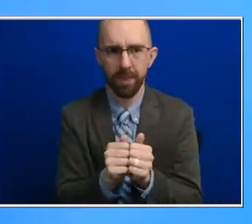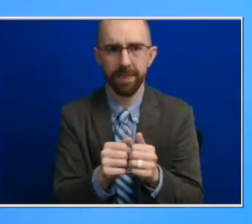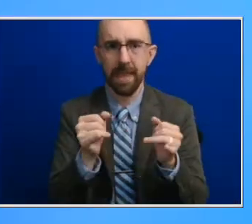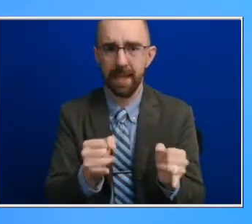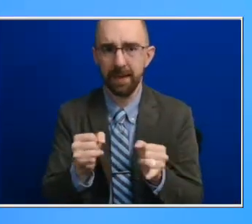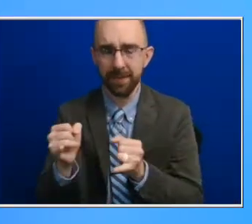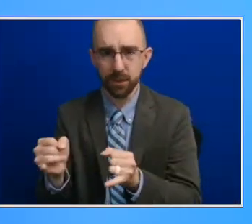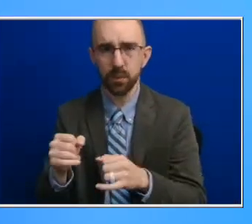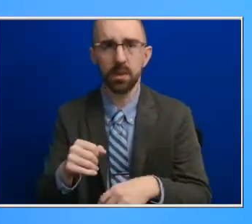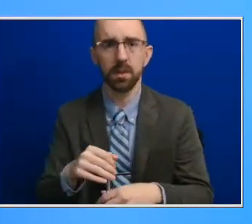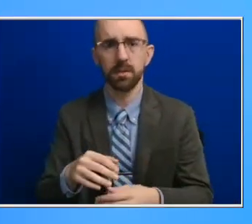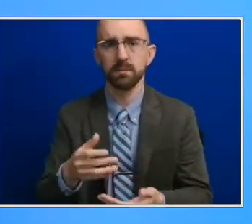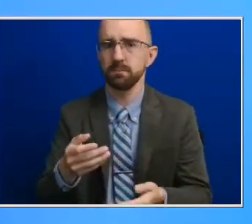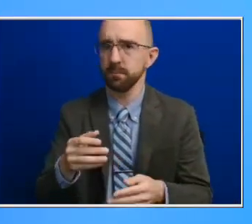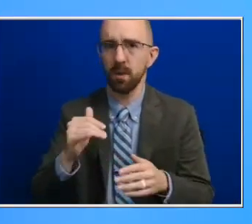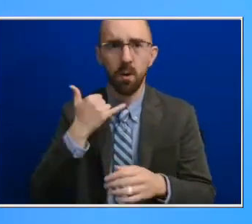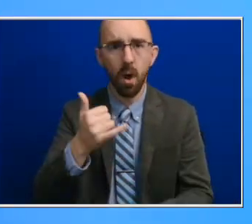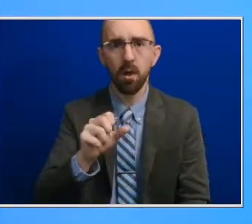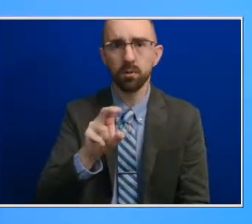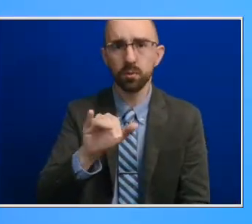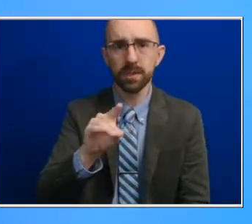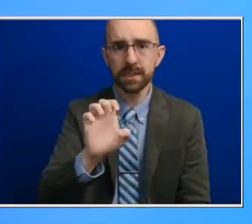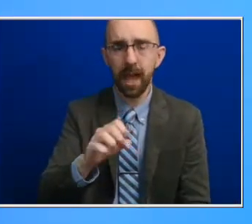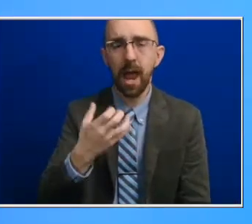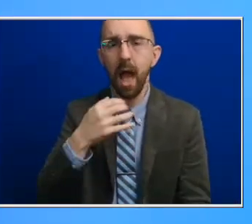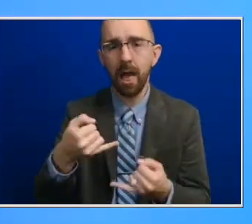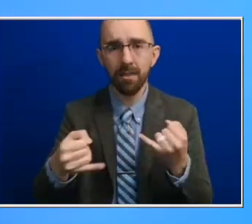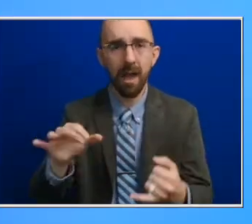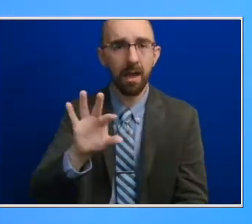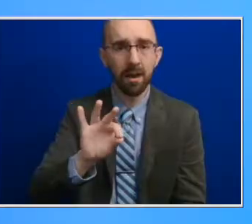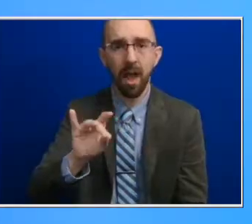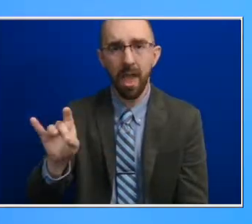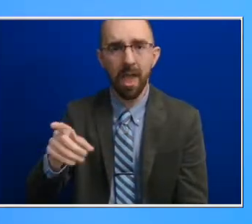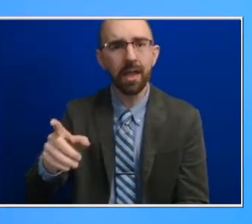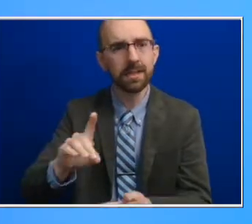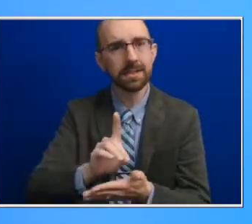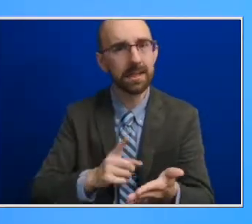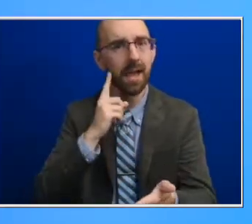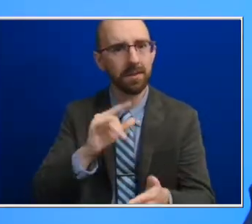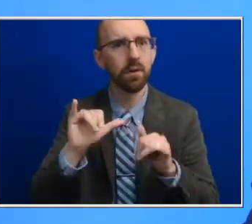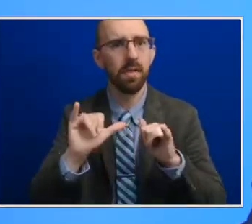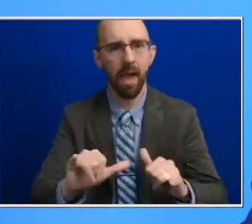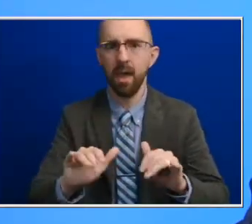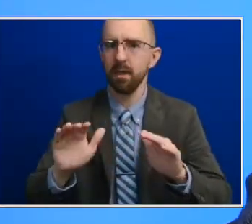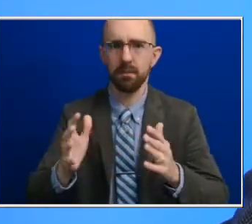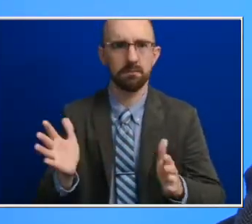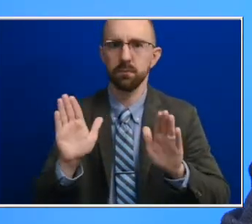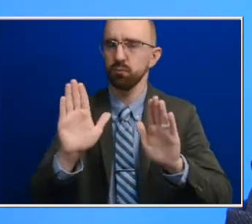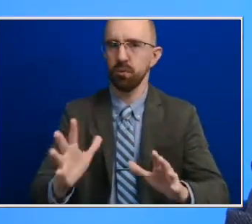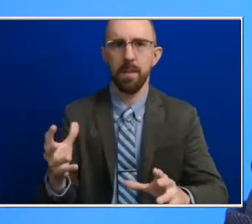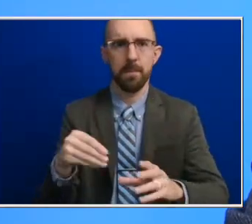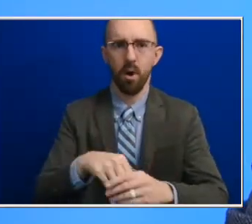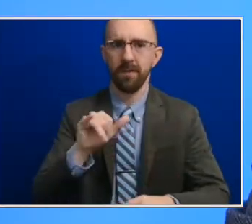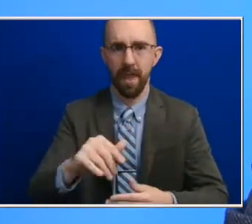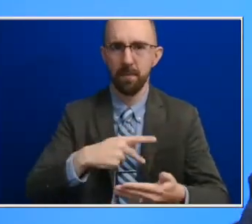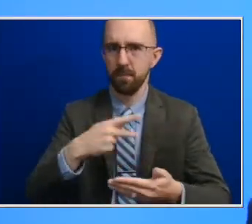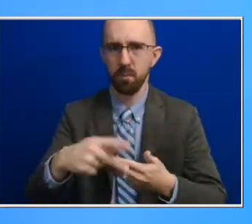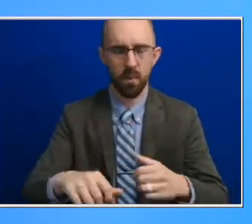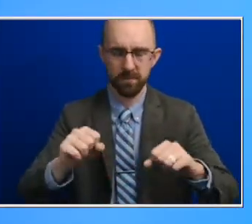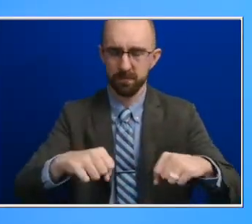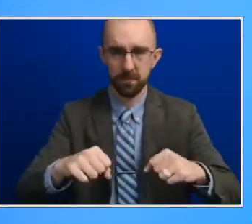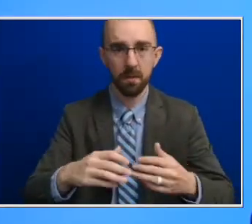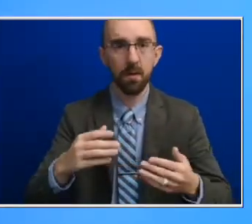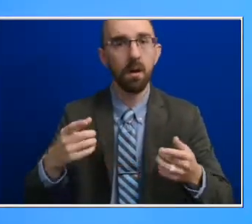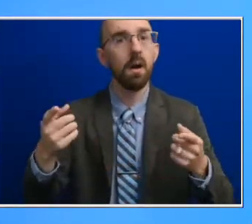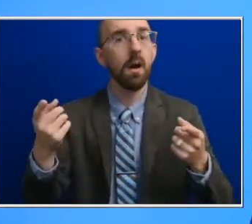call the suicide hotline or get human help. They're designed for that, and they've been very clear that that's part of their programming. What can happen is when